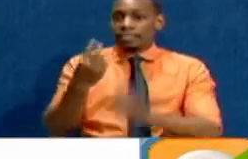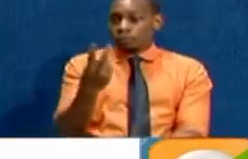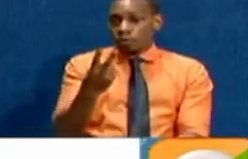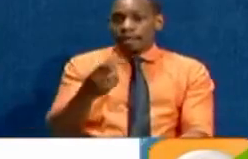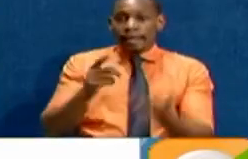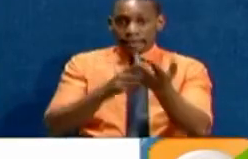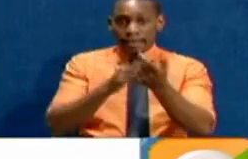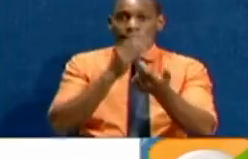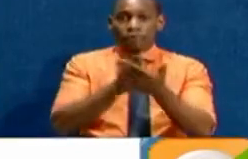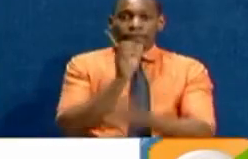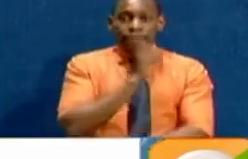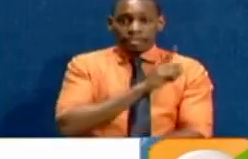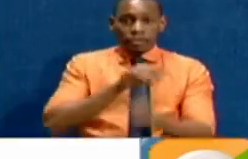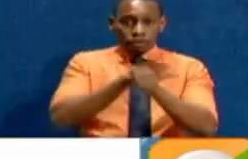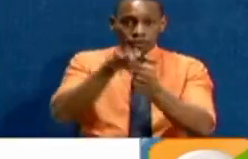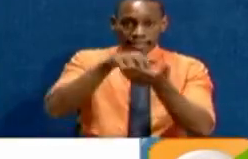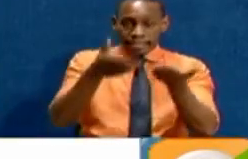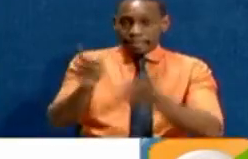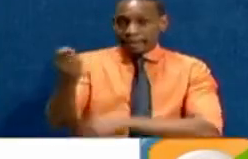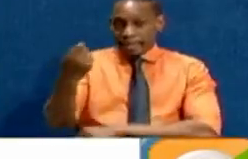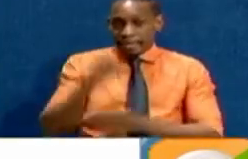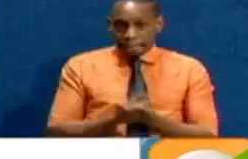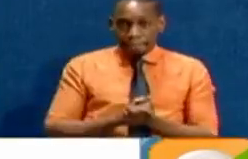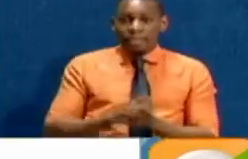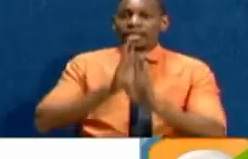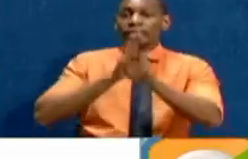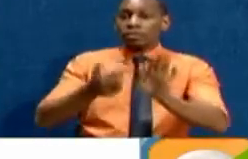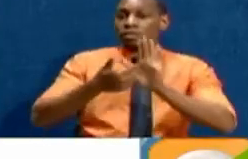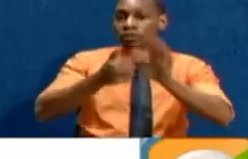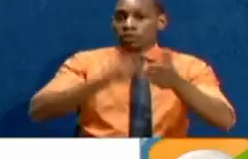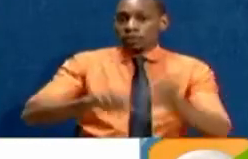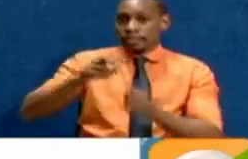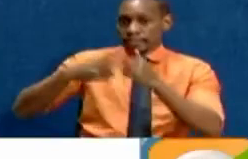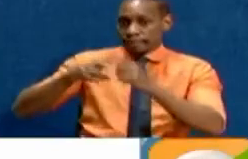55,192 the number of confirmed positive cases in the country, the result showing from